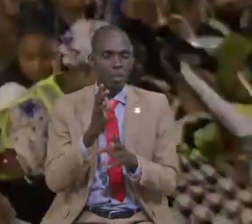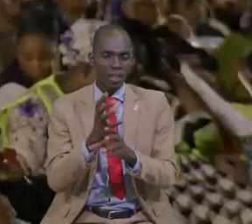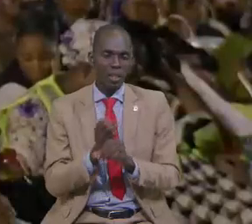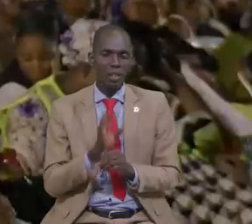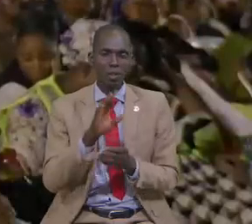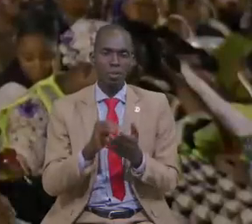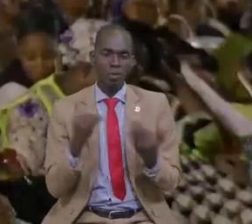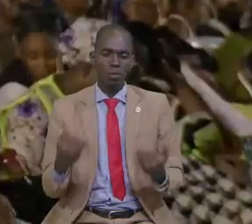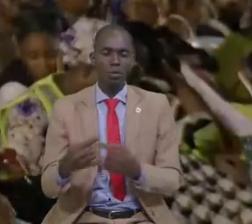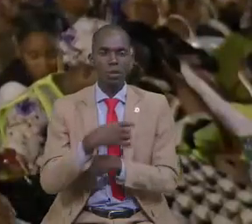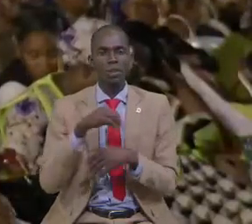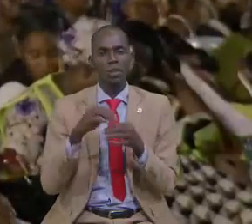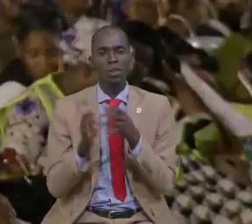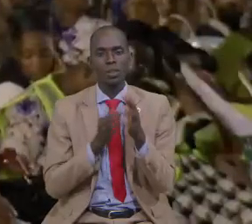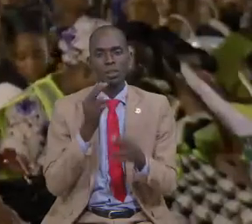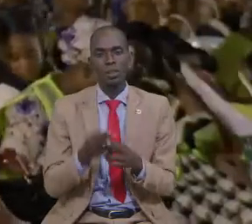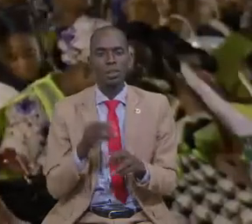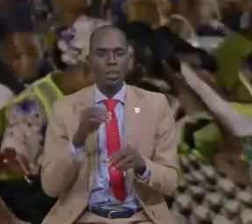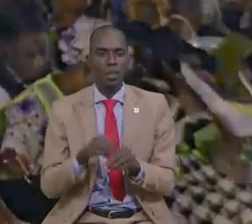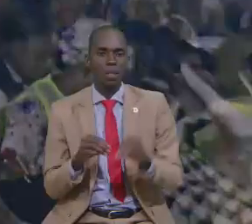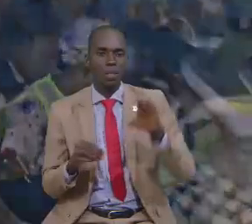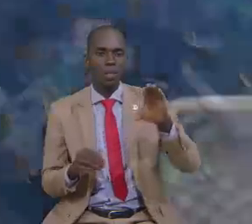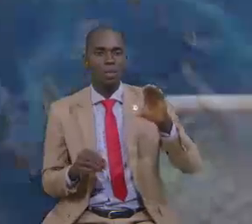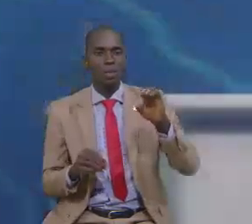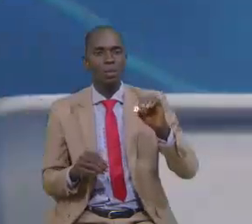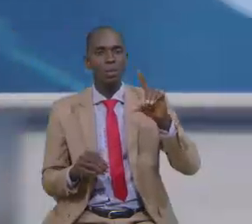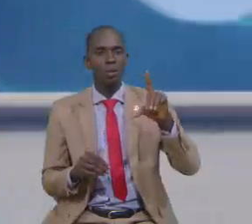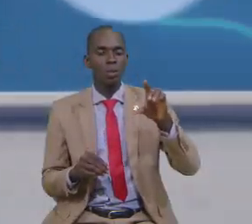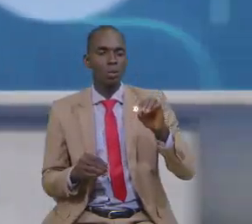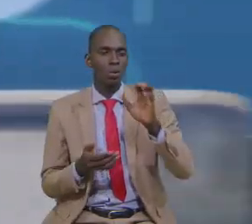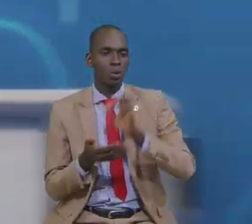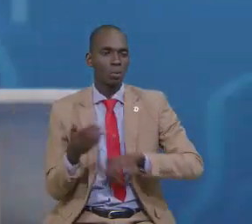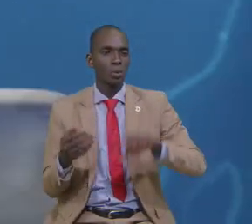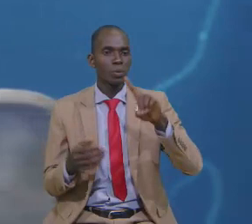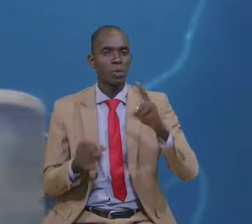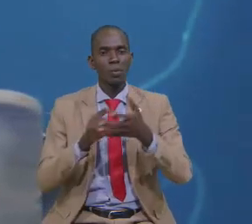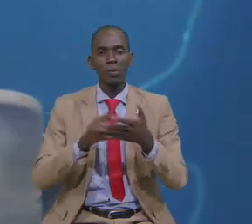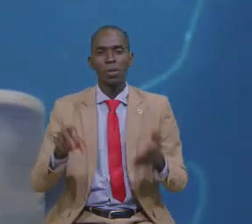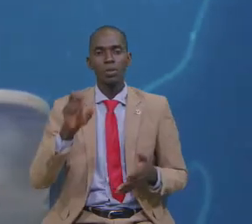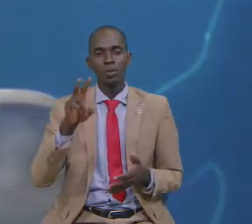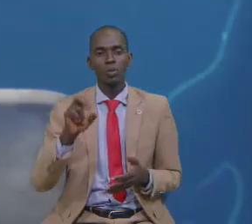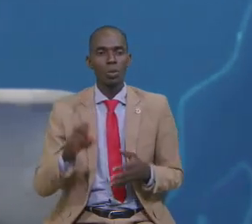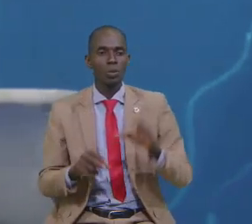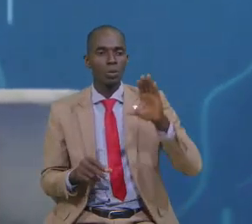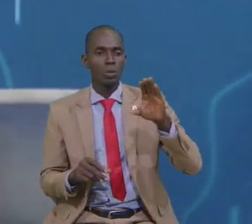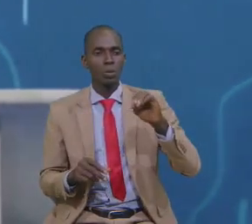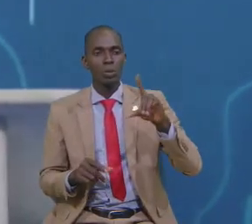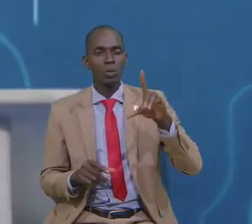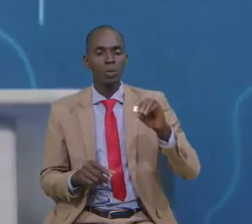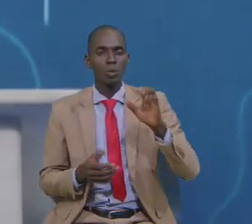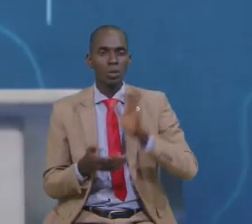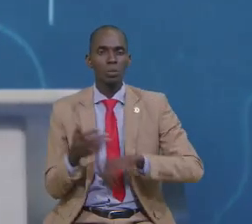and look at Colossians chapter one and I'm reading there from verse 12 Evolutions chapter one